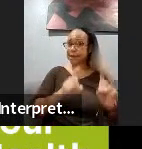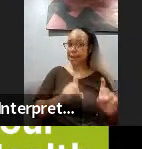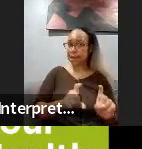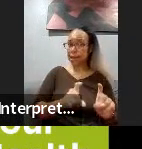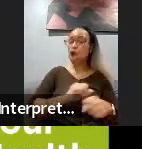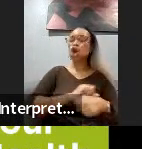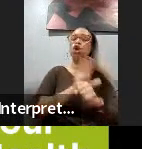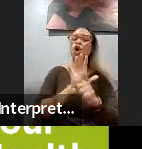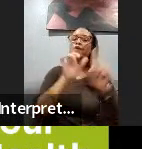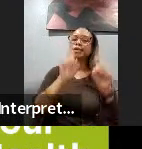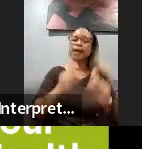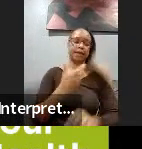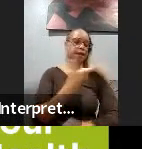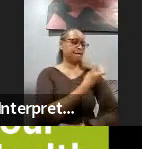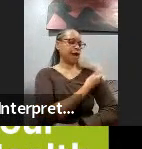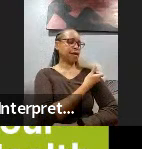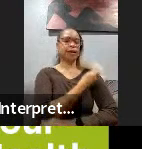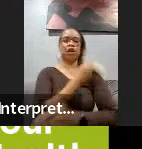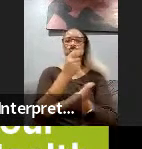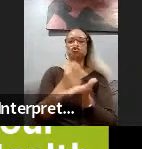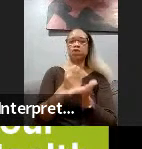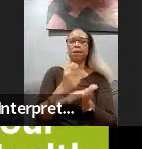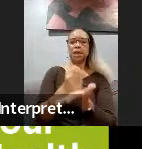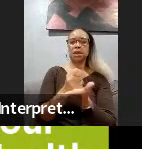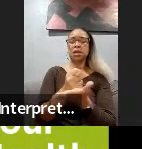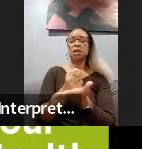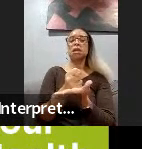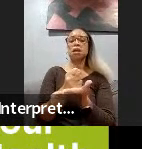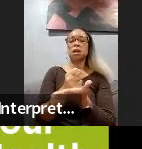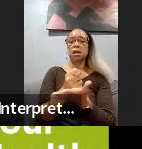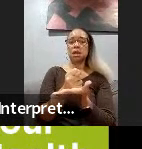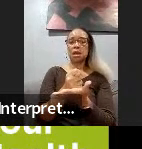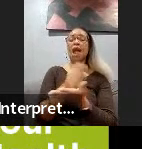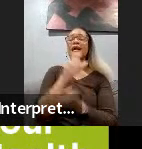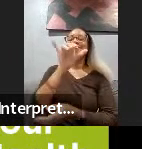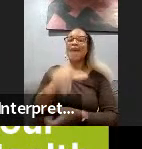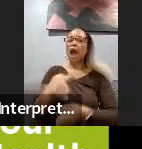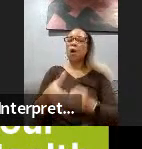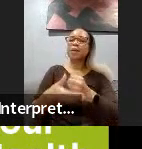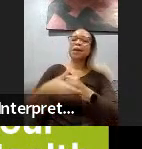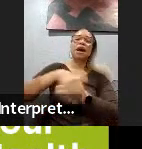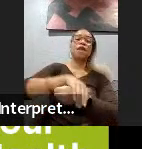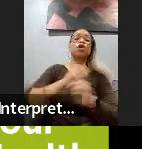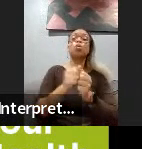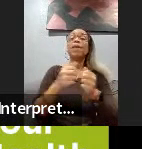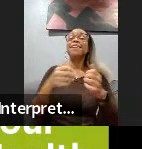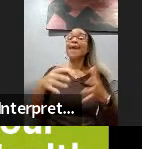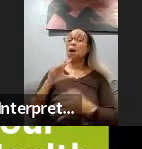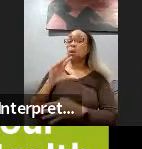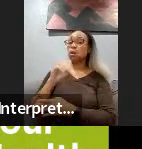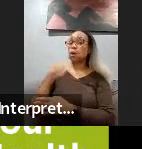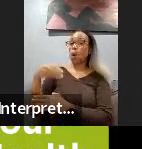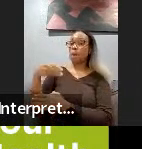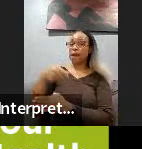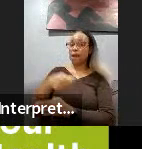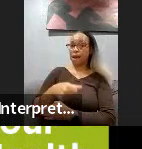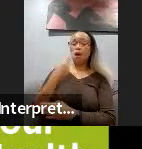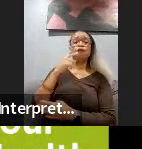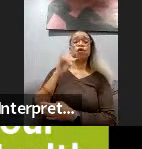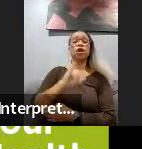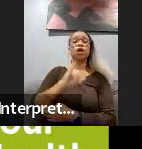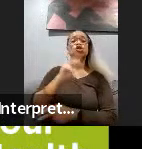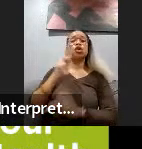COVID testing, vaccine, and treatment will be covered without copays for insured people in